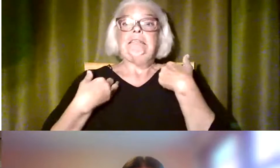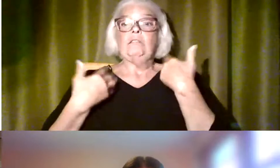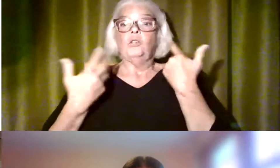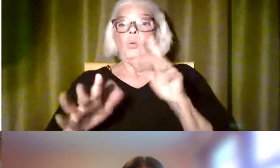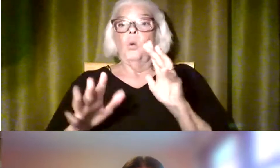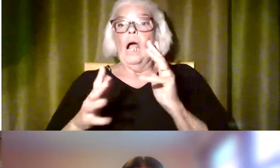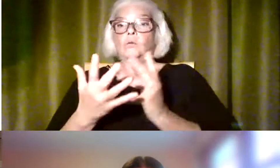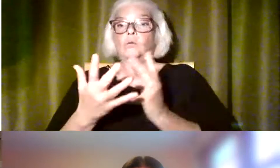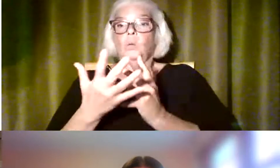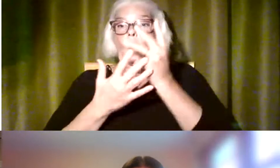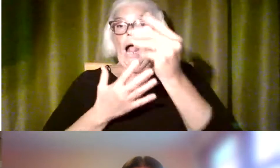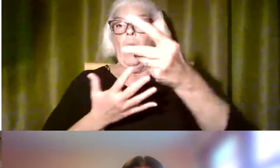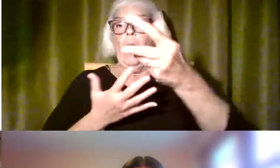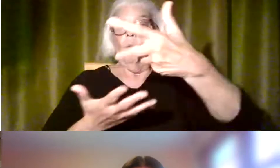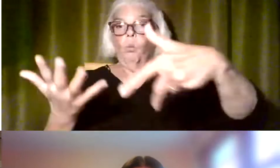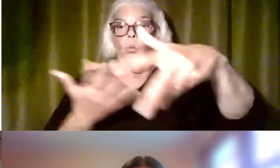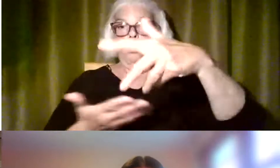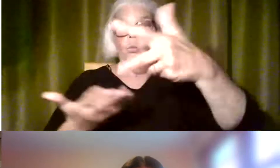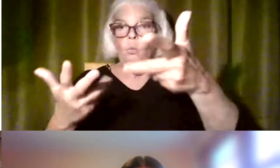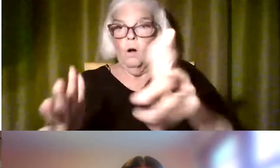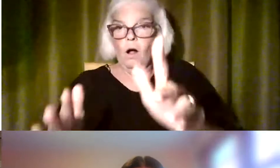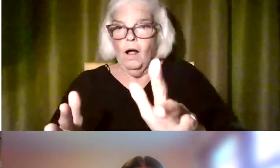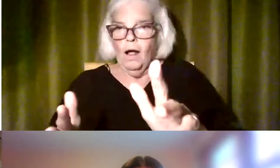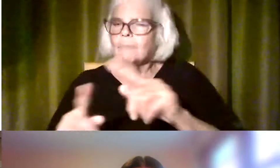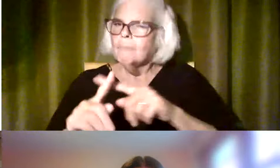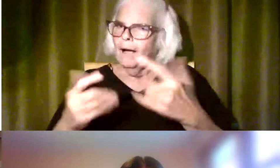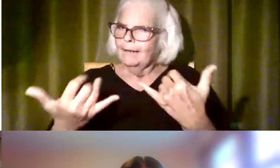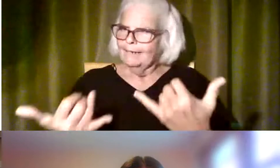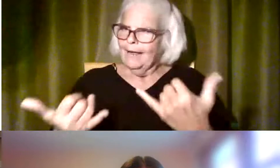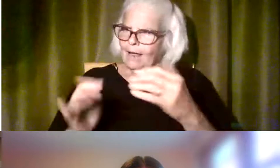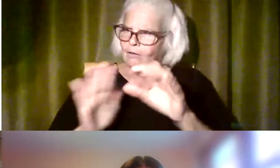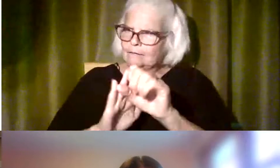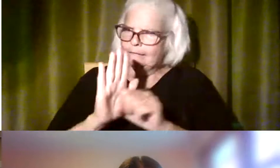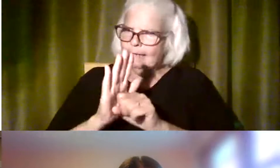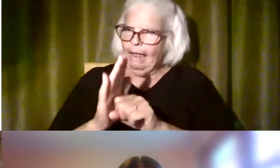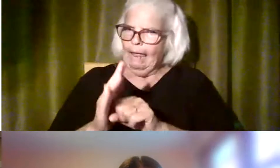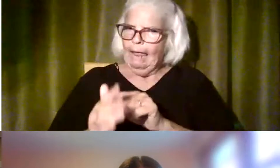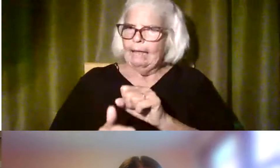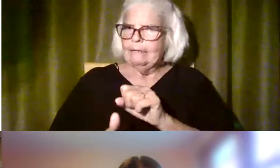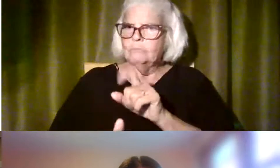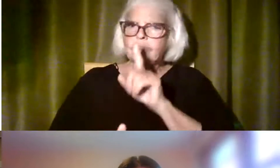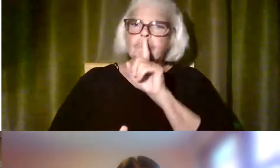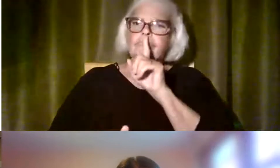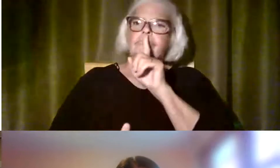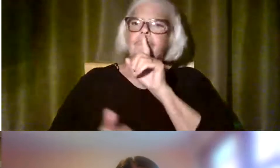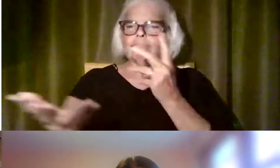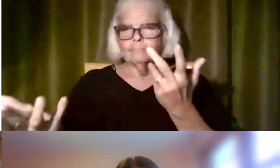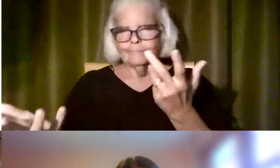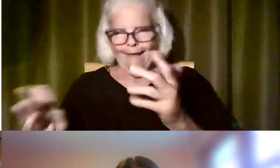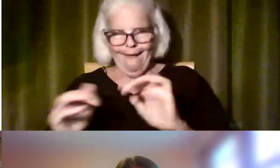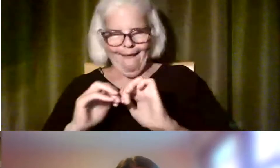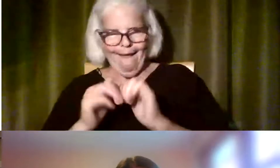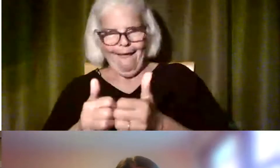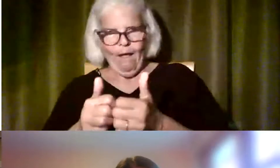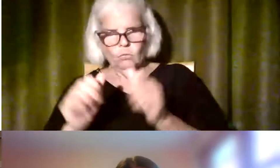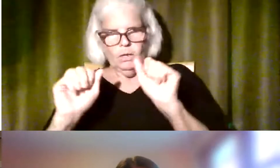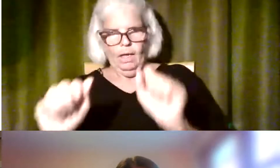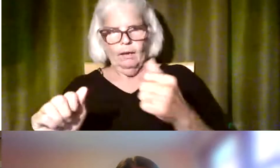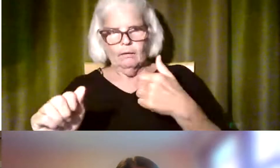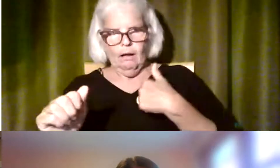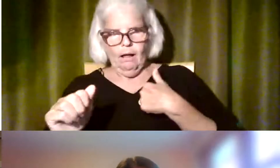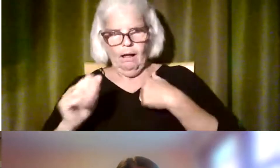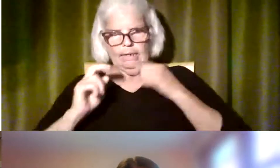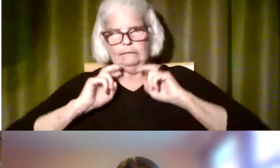generally relates to how people should be assessing their own personal risk without looking at the case